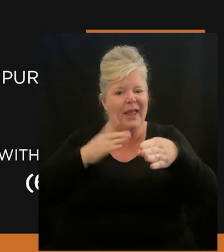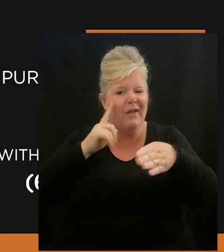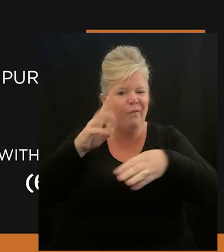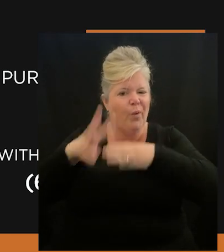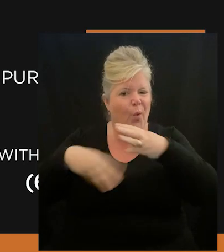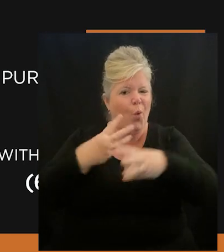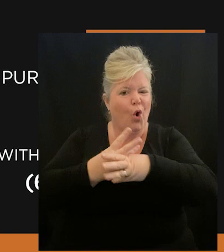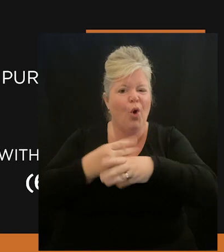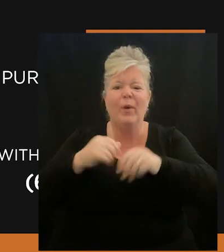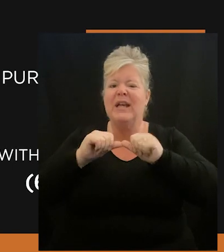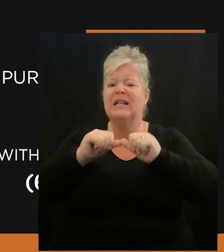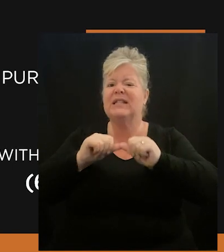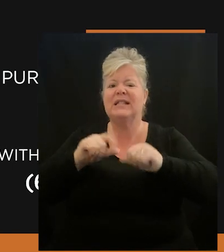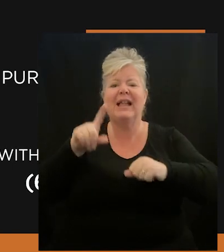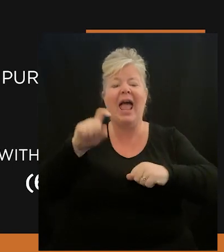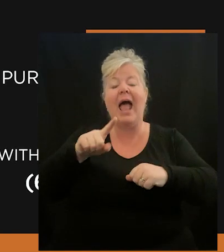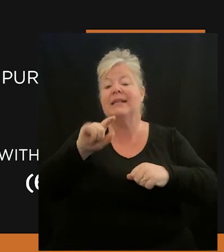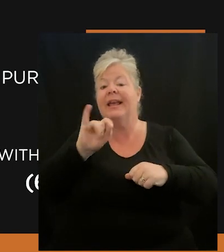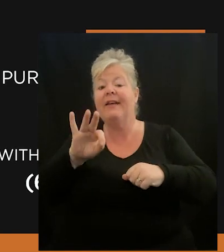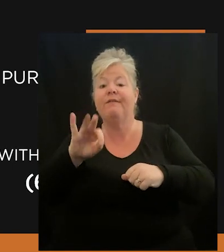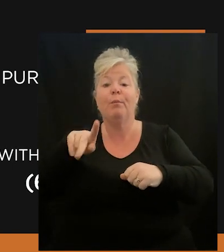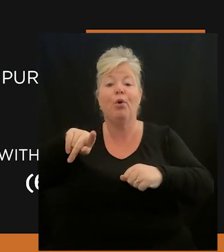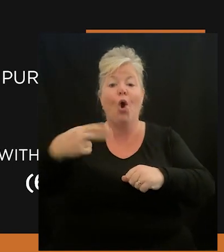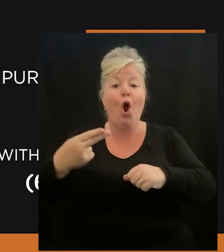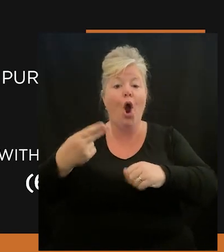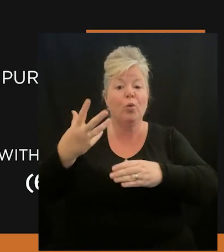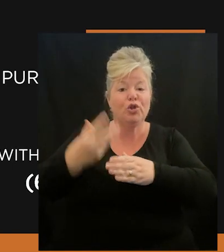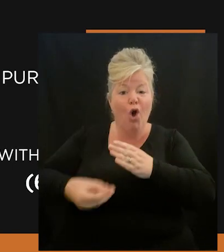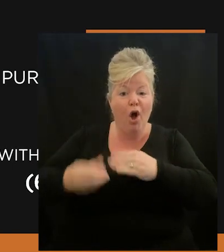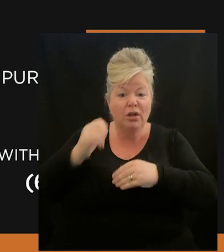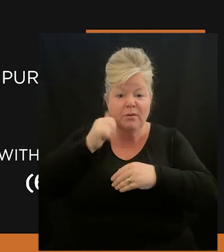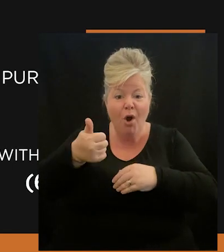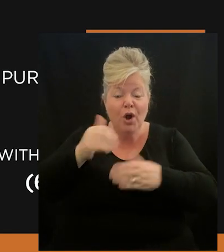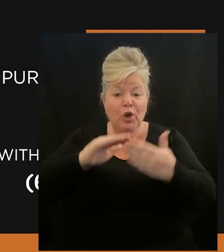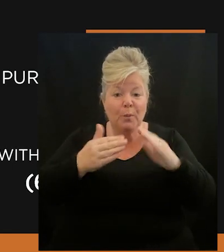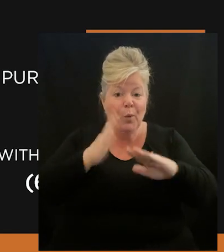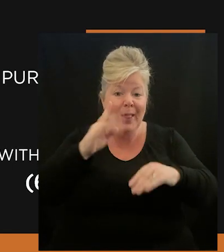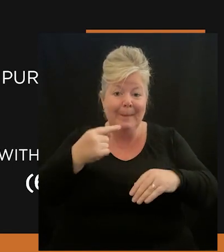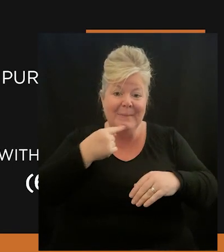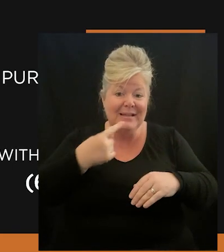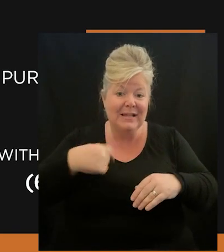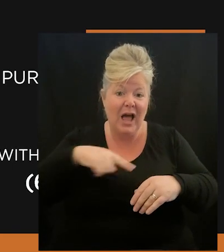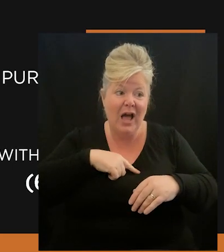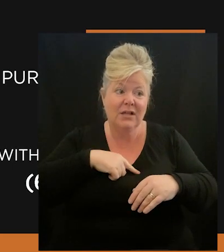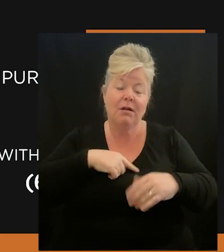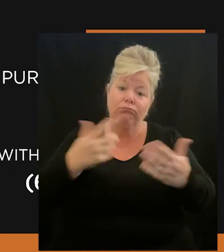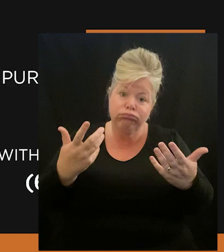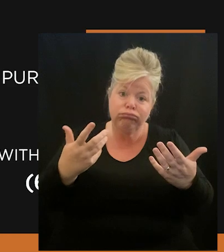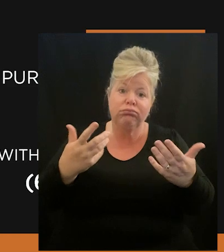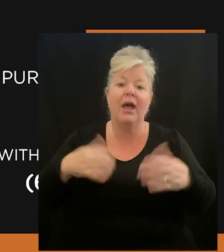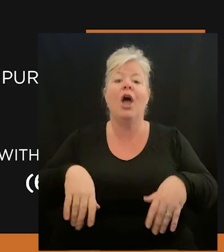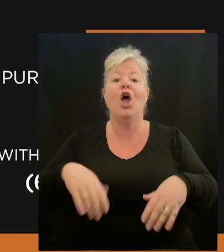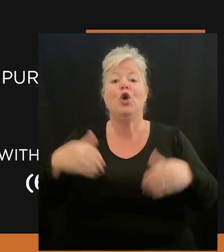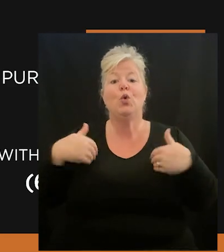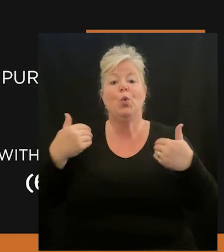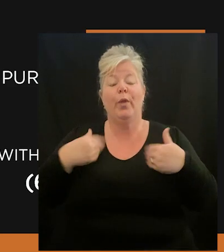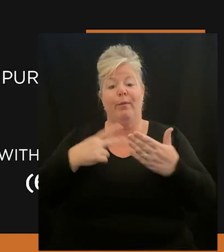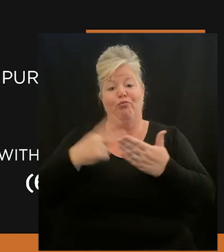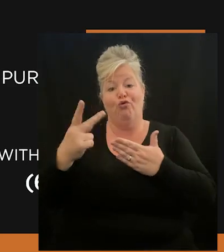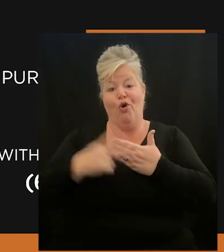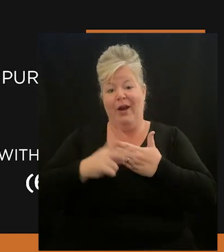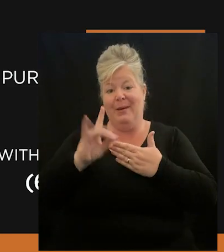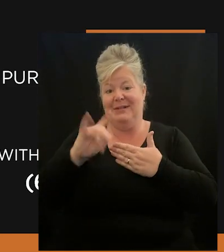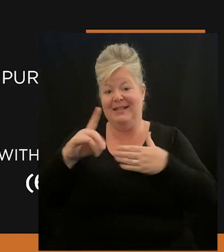We consistently ask the question, if Pure Heart was gone tomorrow, would our community miss us? And the youth program regathered over the